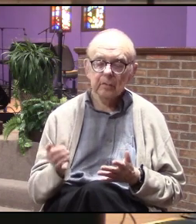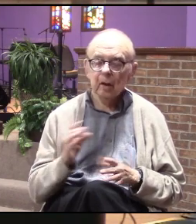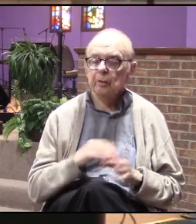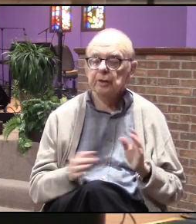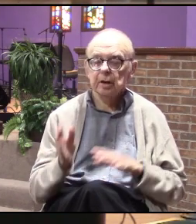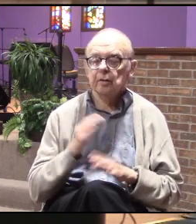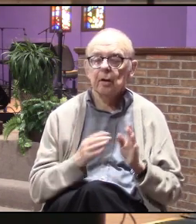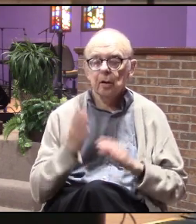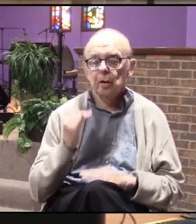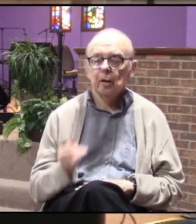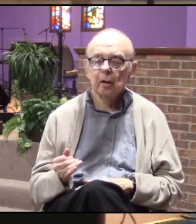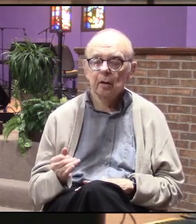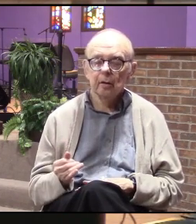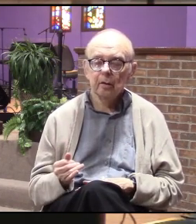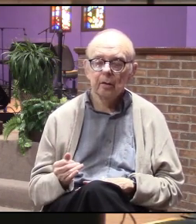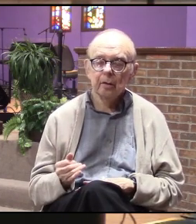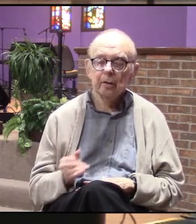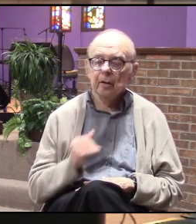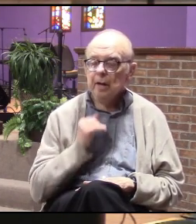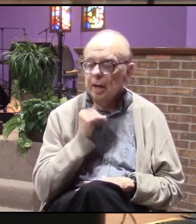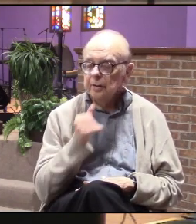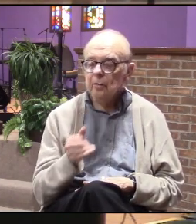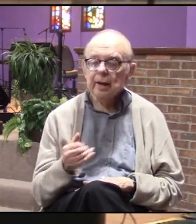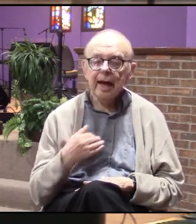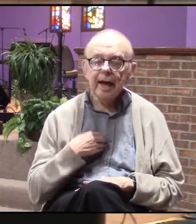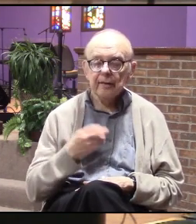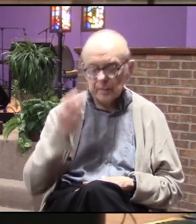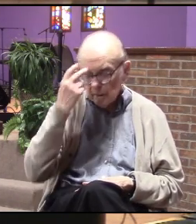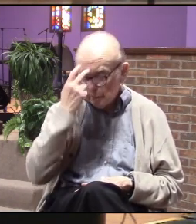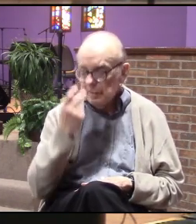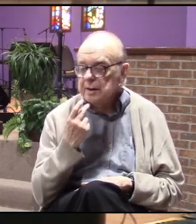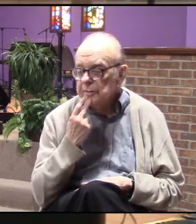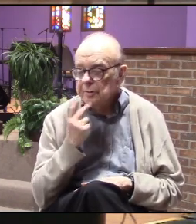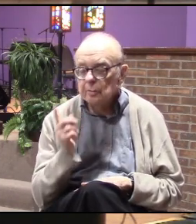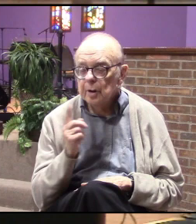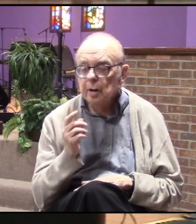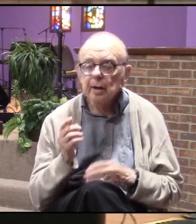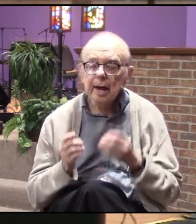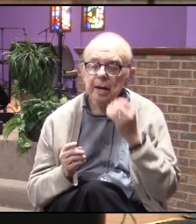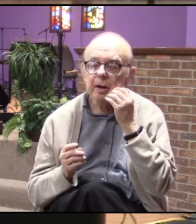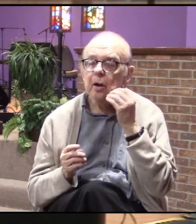getting into trouble? Why? They don't have parents at home.